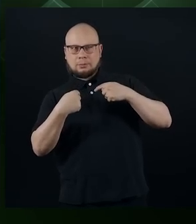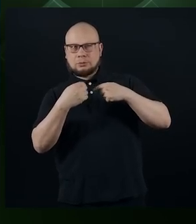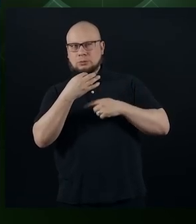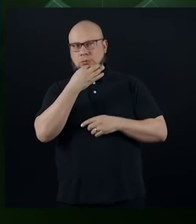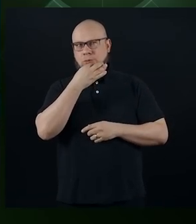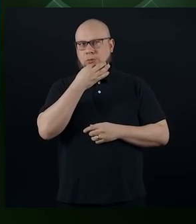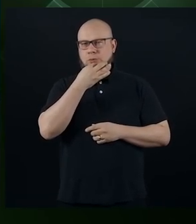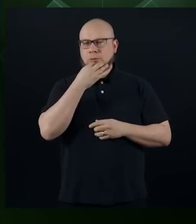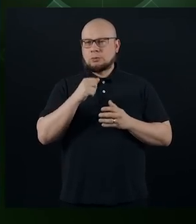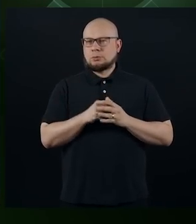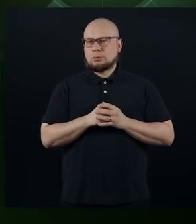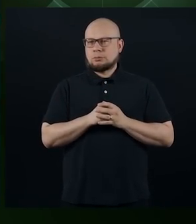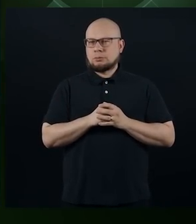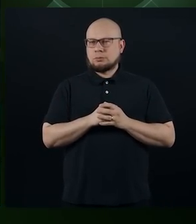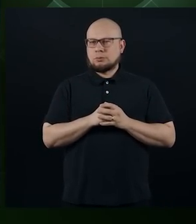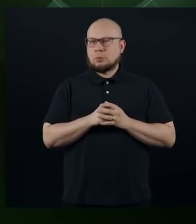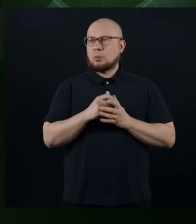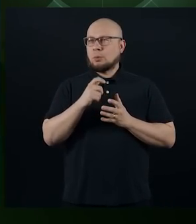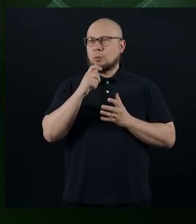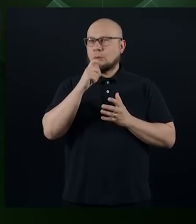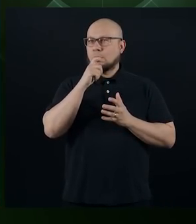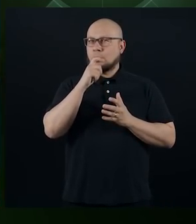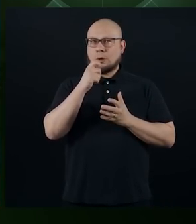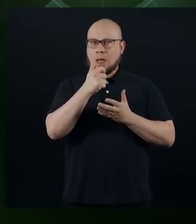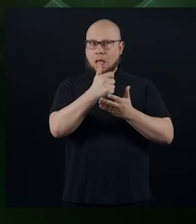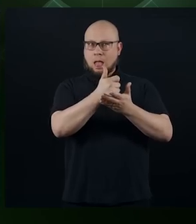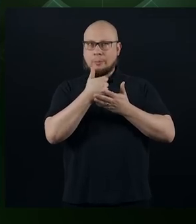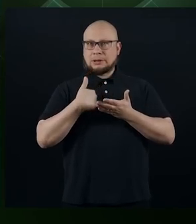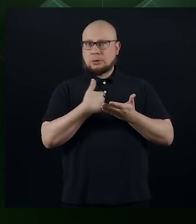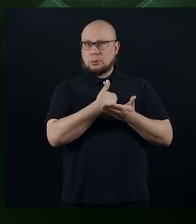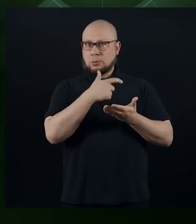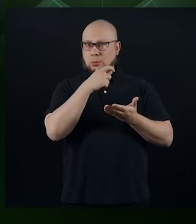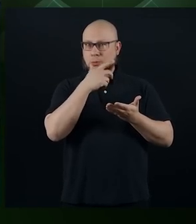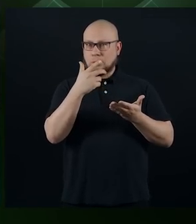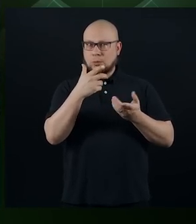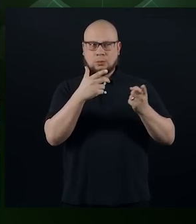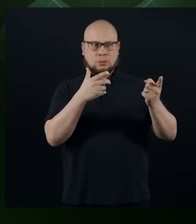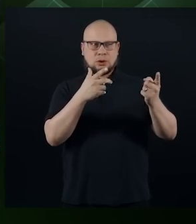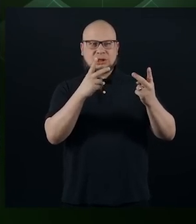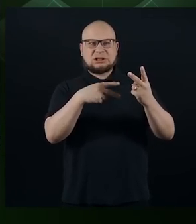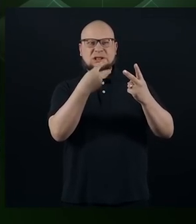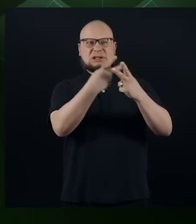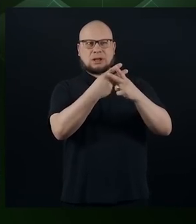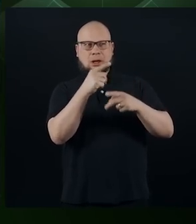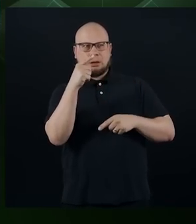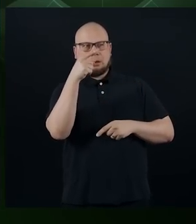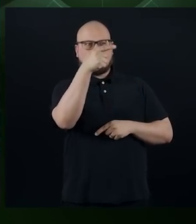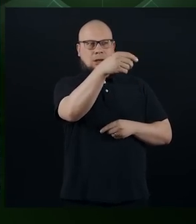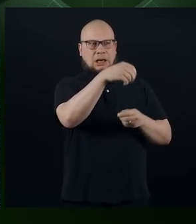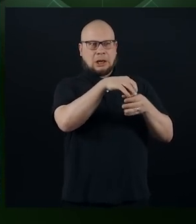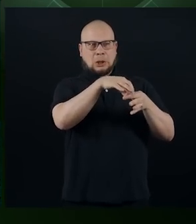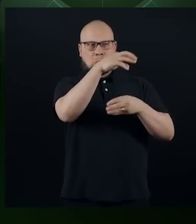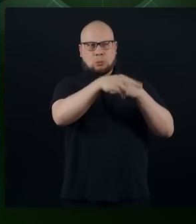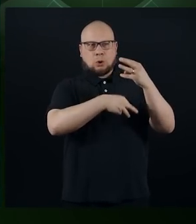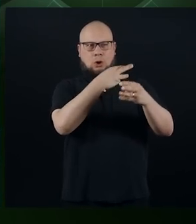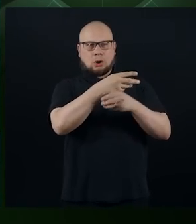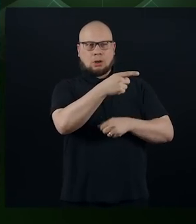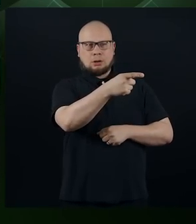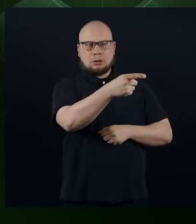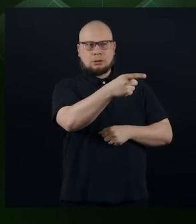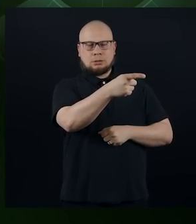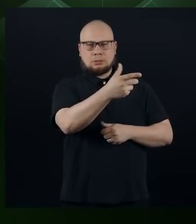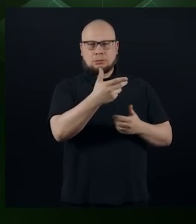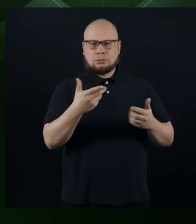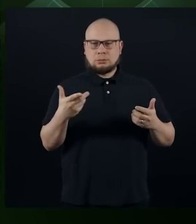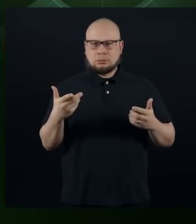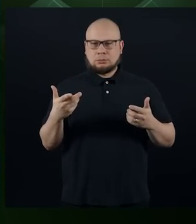the one who might stop this ruin, trapped for all forever in the Sea of the Damned. Now